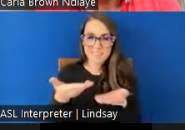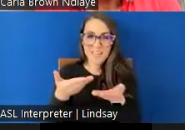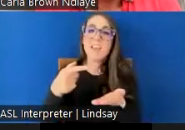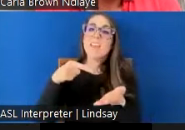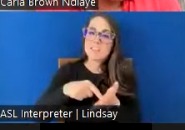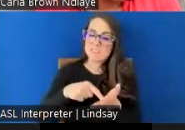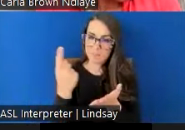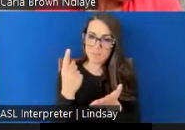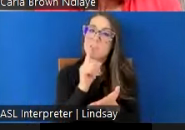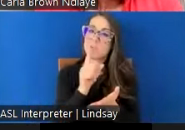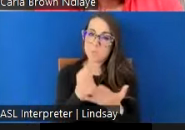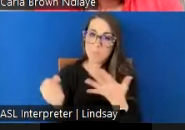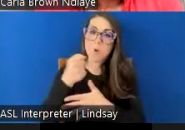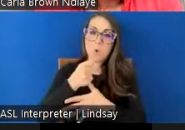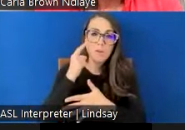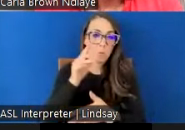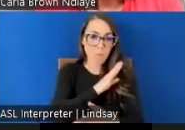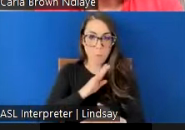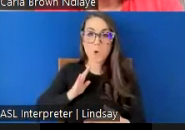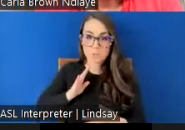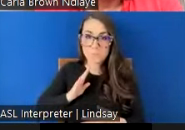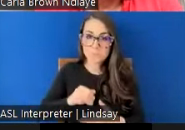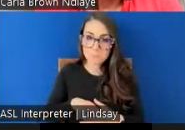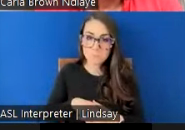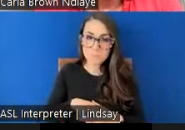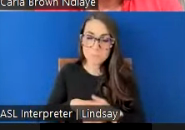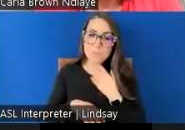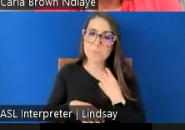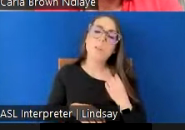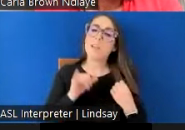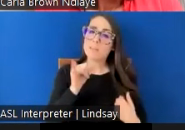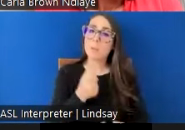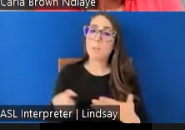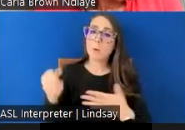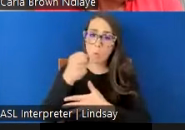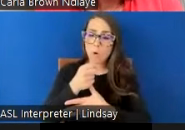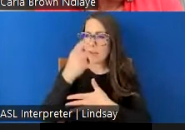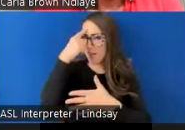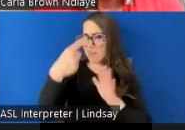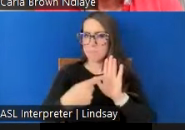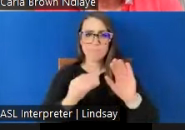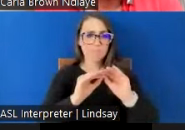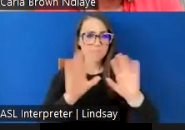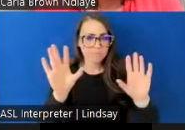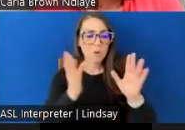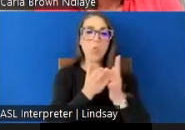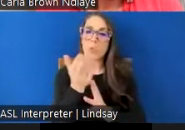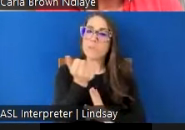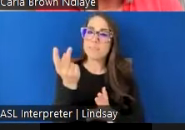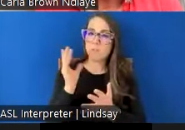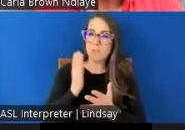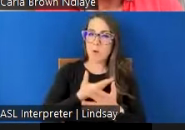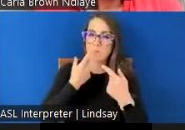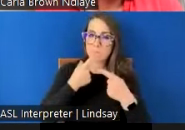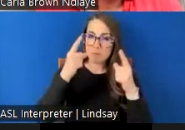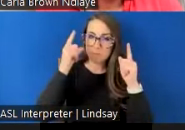priority for the board. And I think that has been demonstrated through a couple of our accomplishments. One has been was